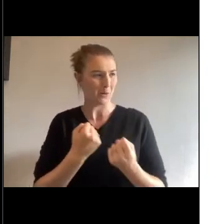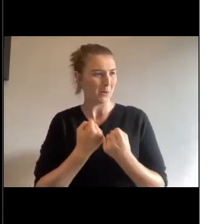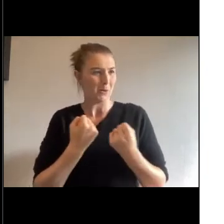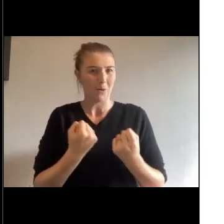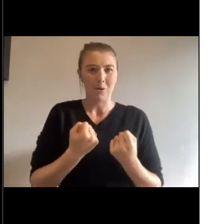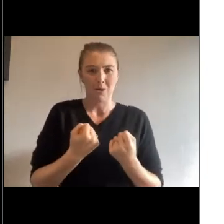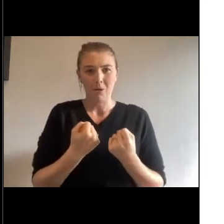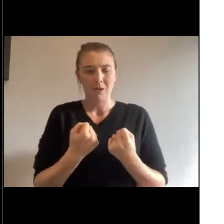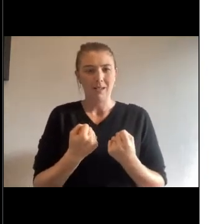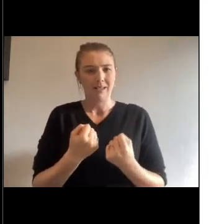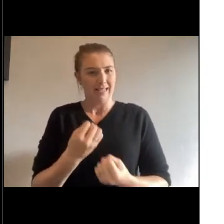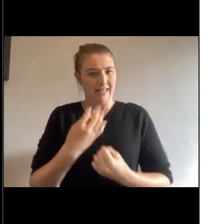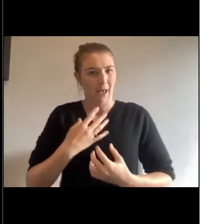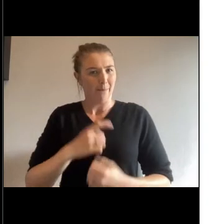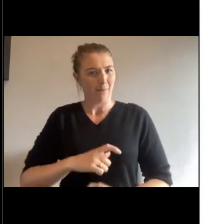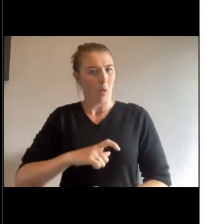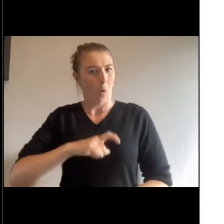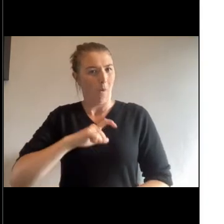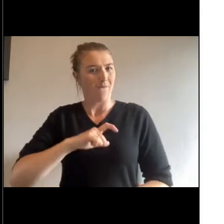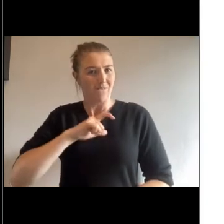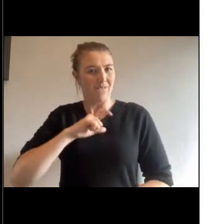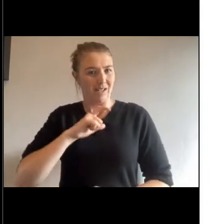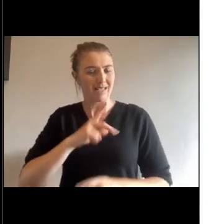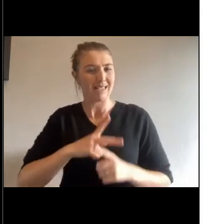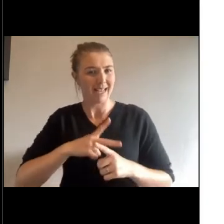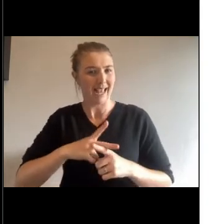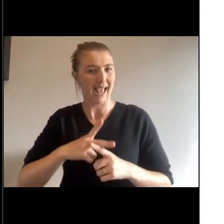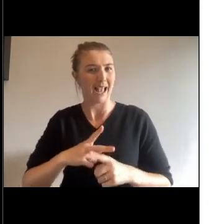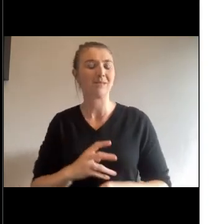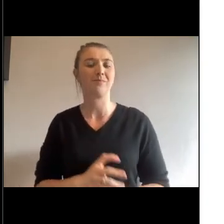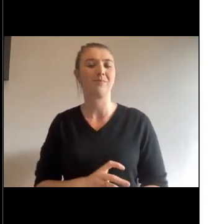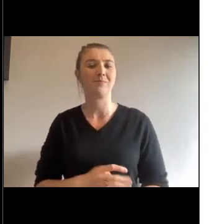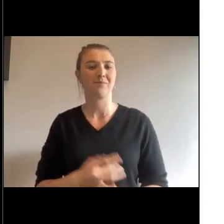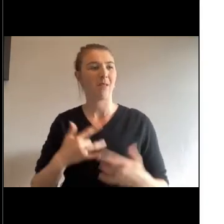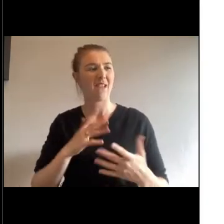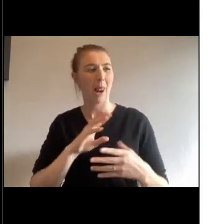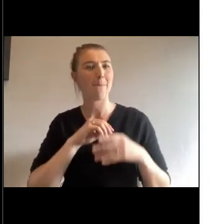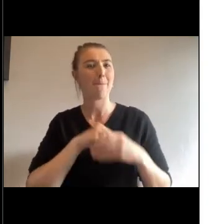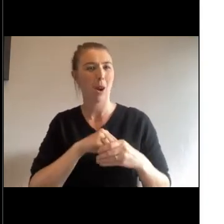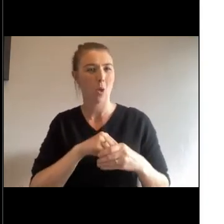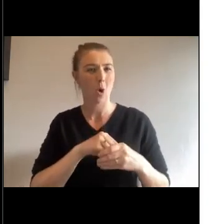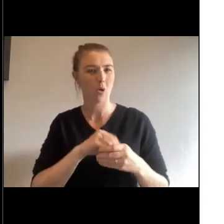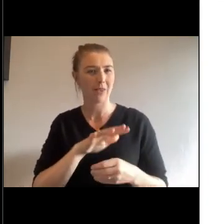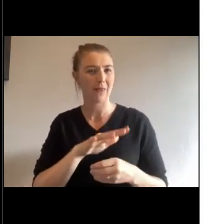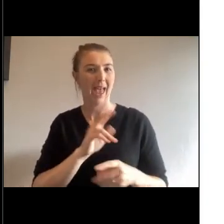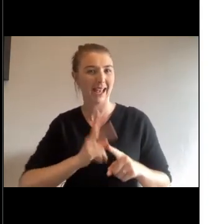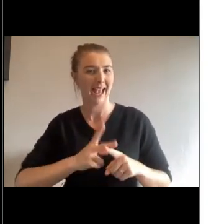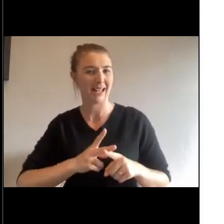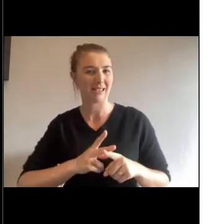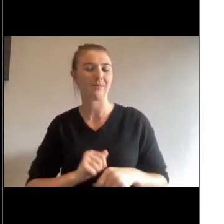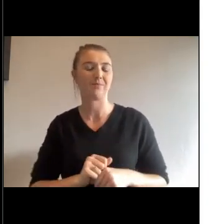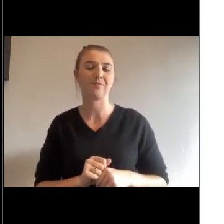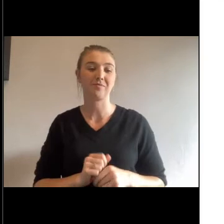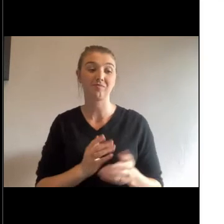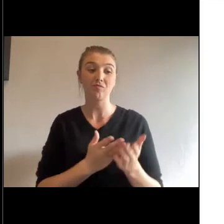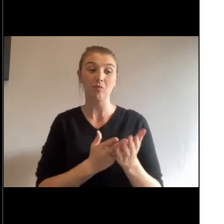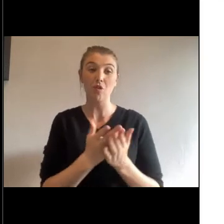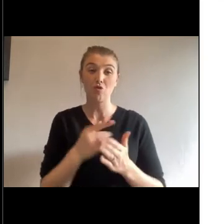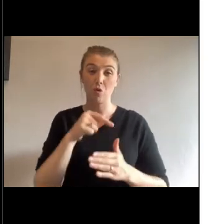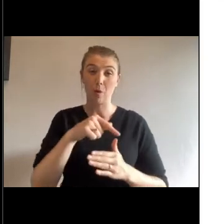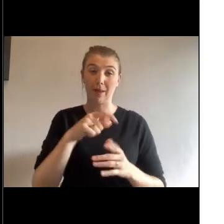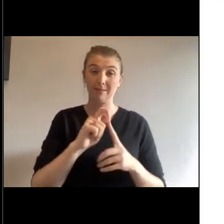And that gave me confidence, and I actually felt belonging. And through that, I found myself